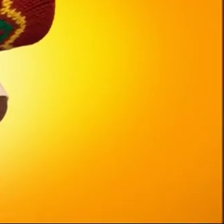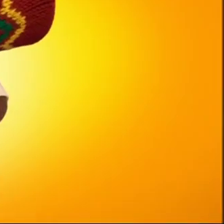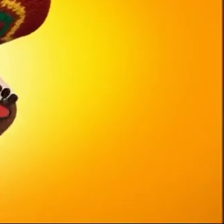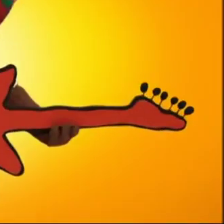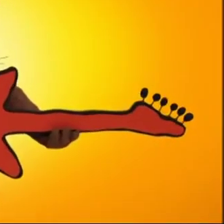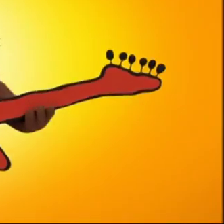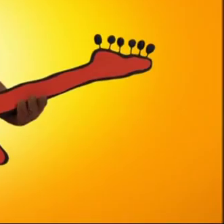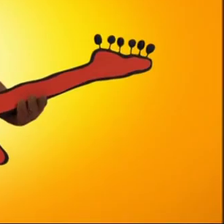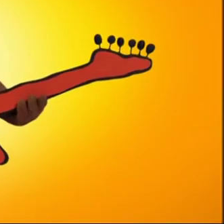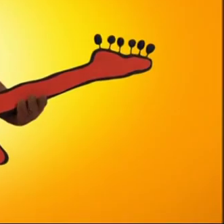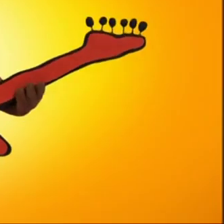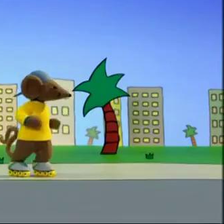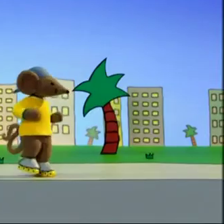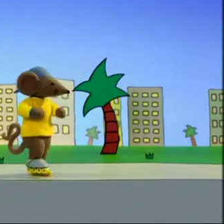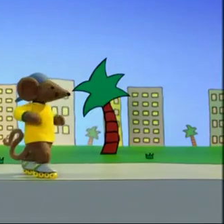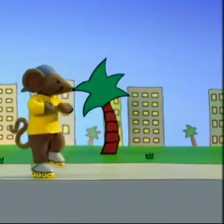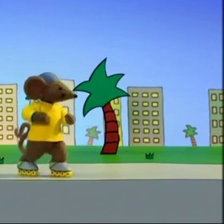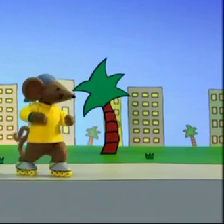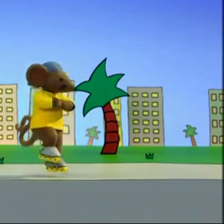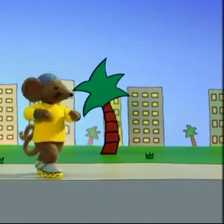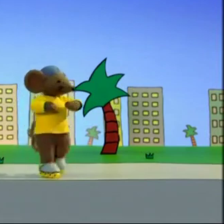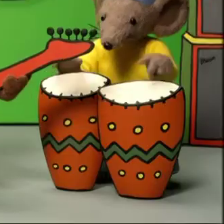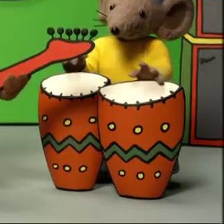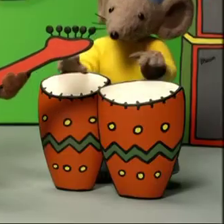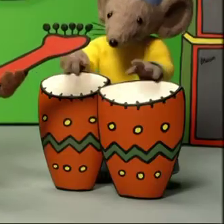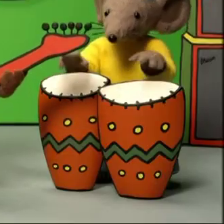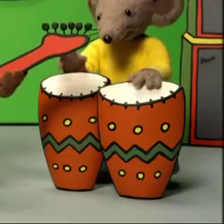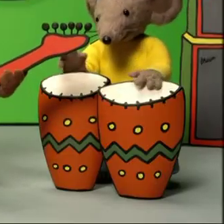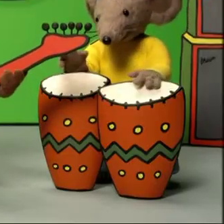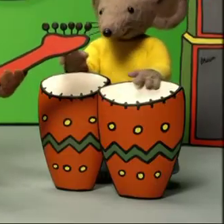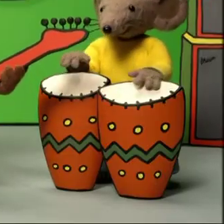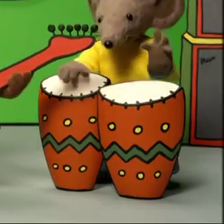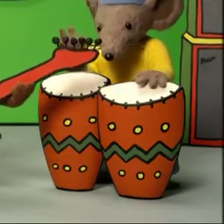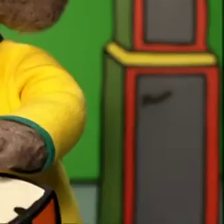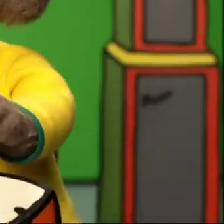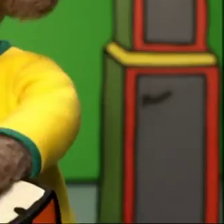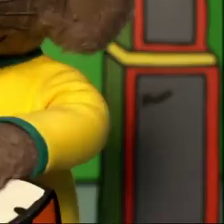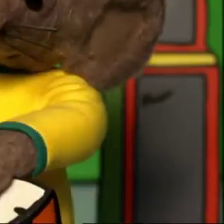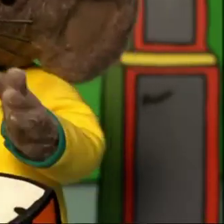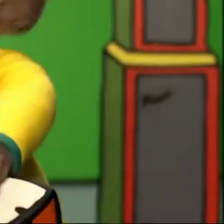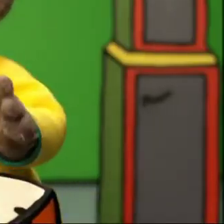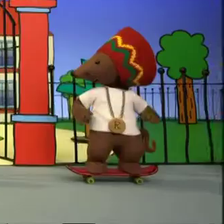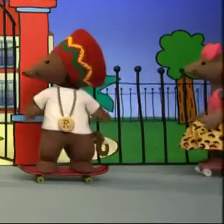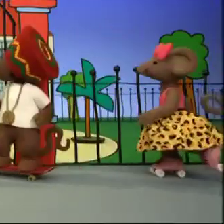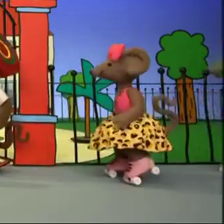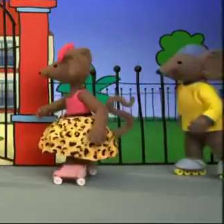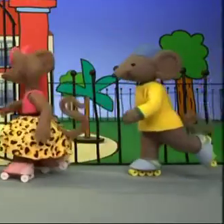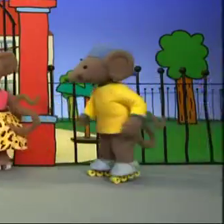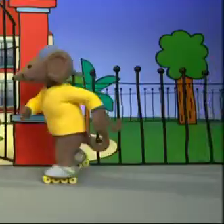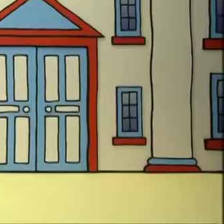worry yourself. Me think me know what to do. Me Rasta Mouse and this the easy crew. Here on cbeebies, it